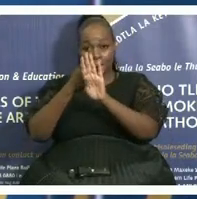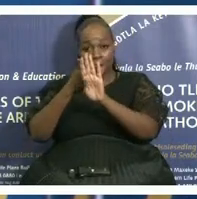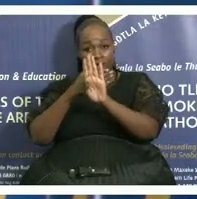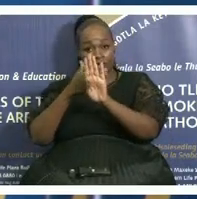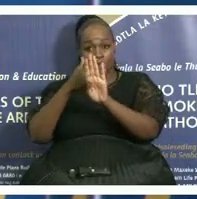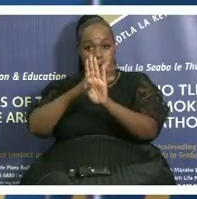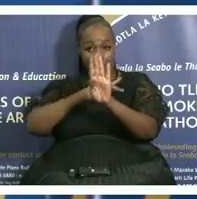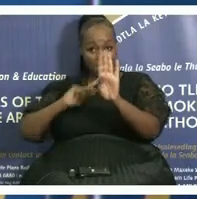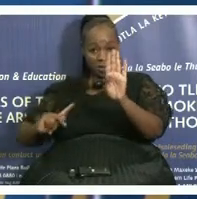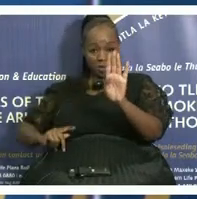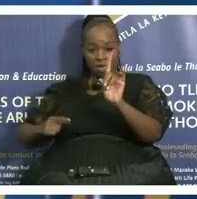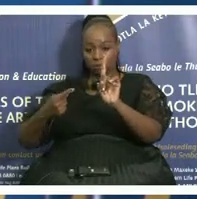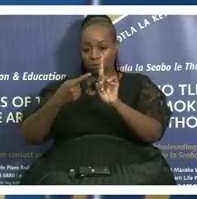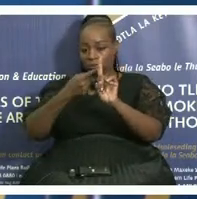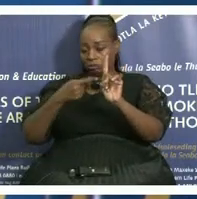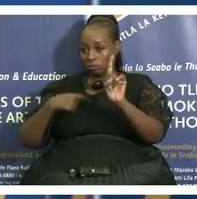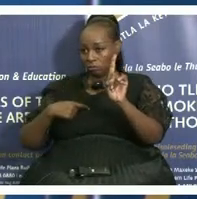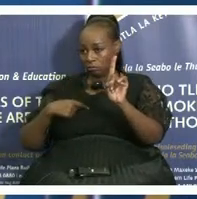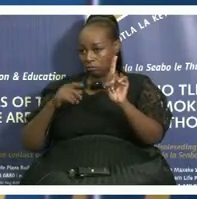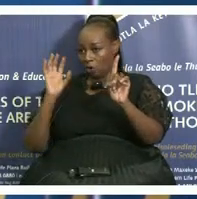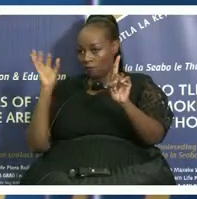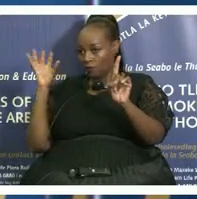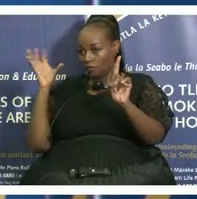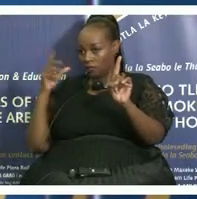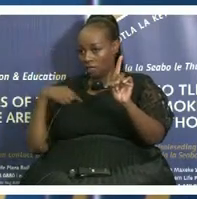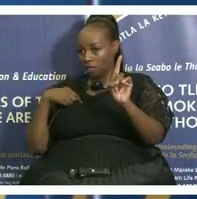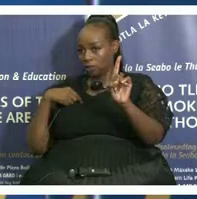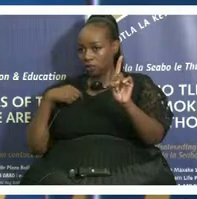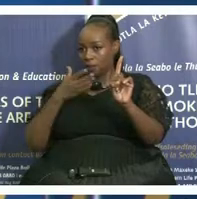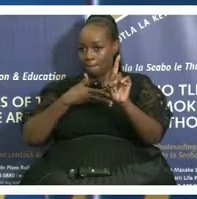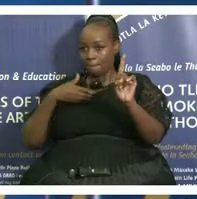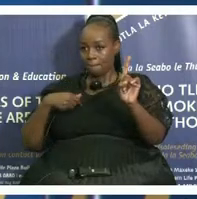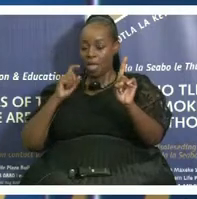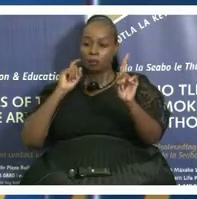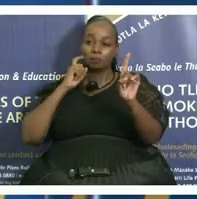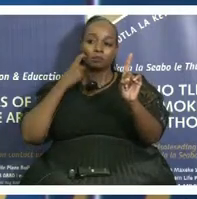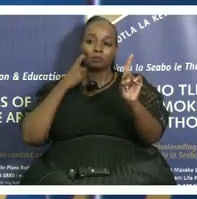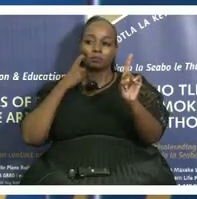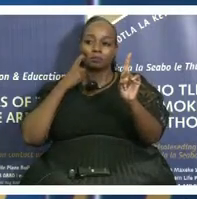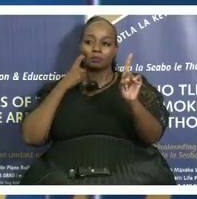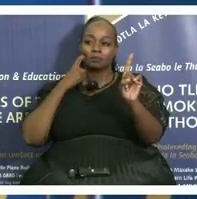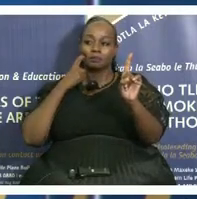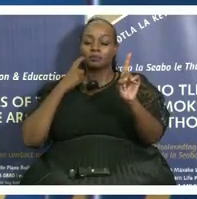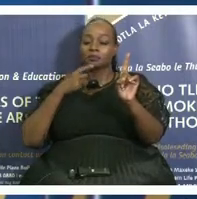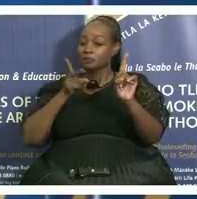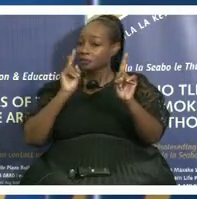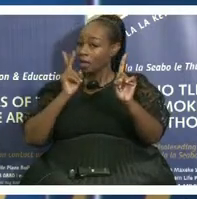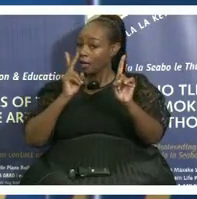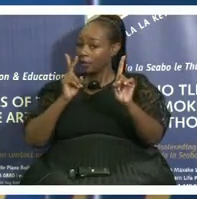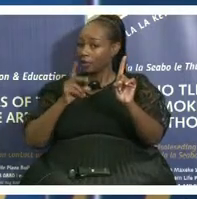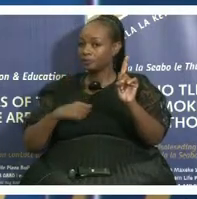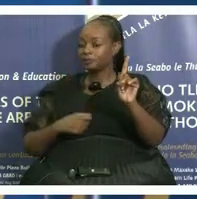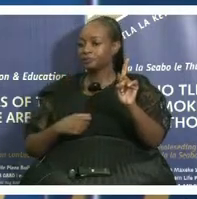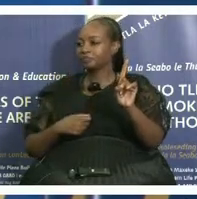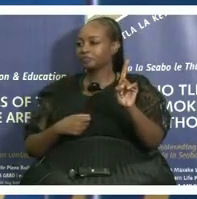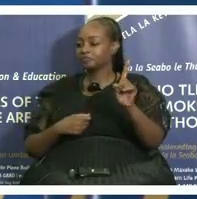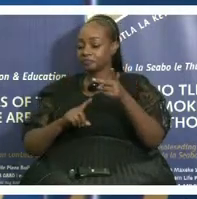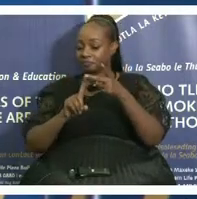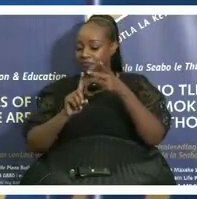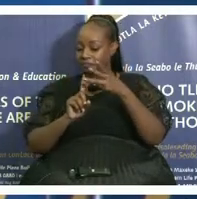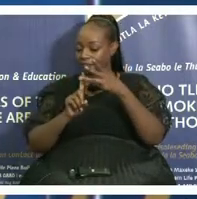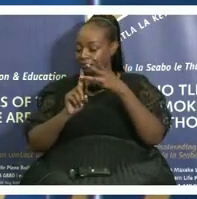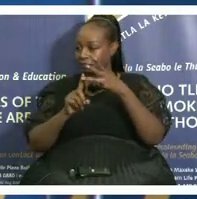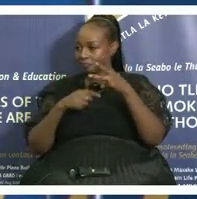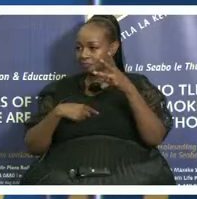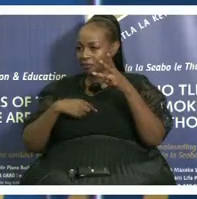Premier of the Free State, Mrs. Ndombela. And also, I've left out the